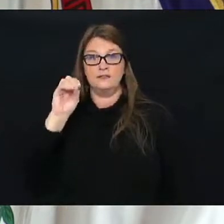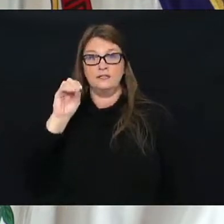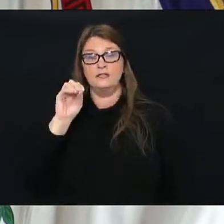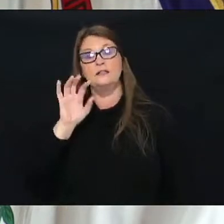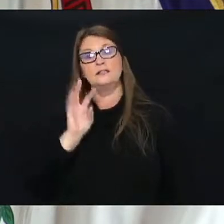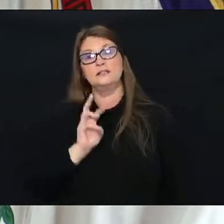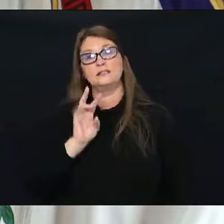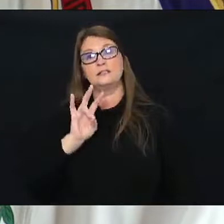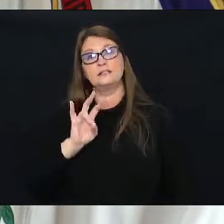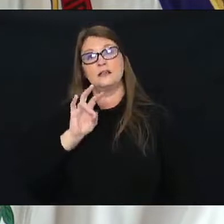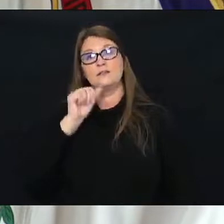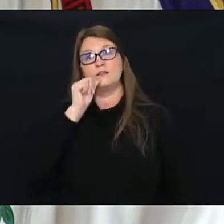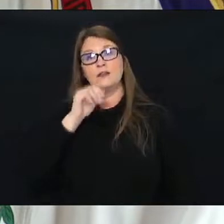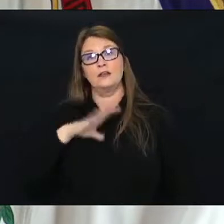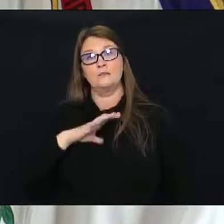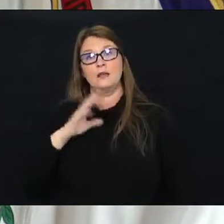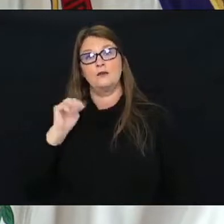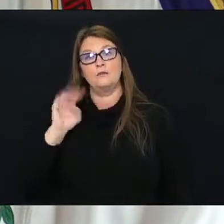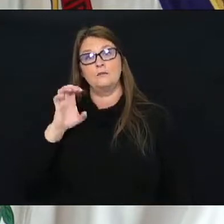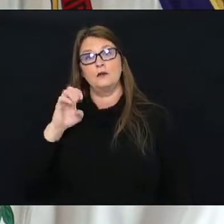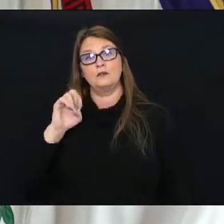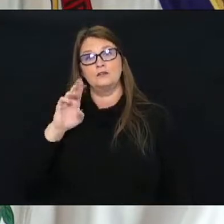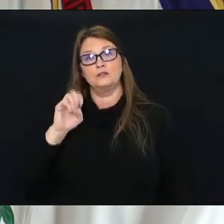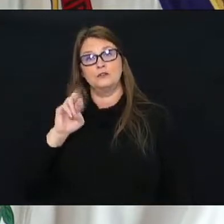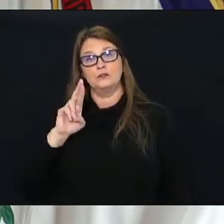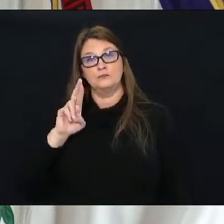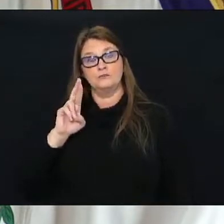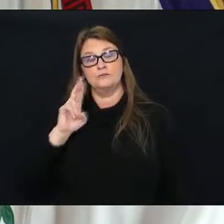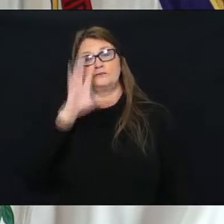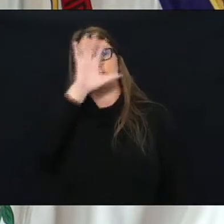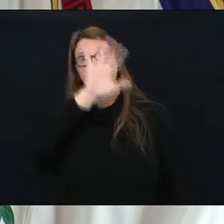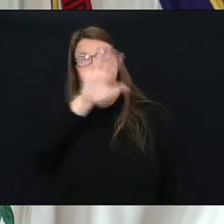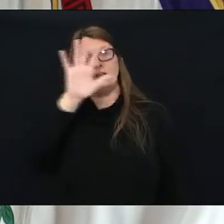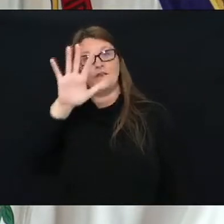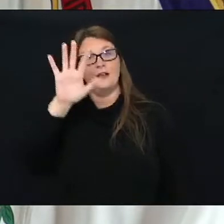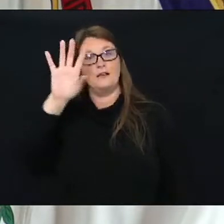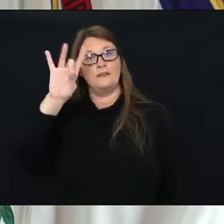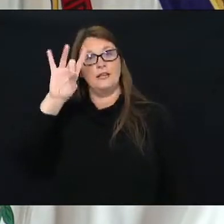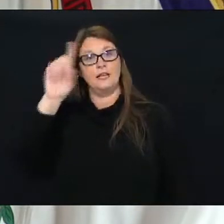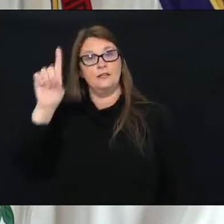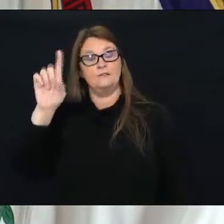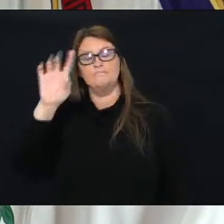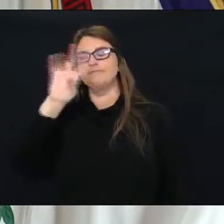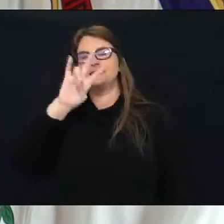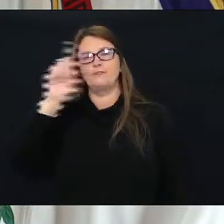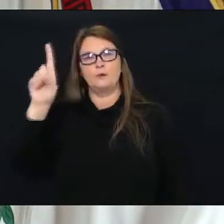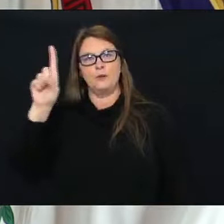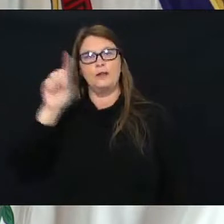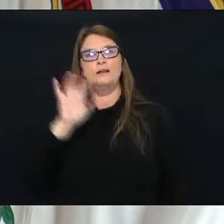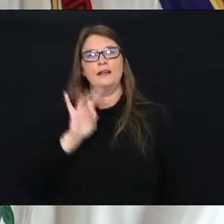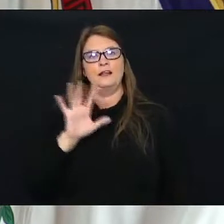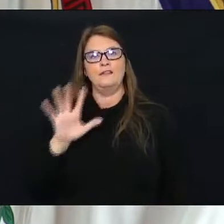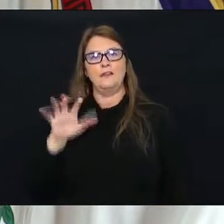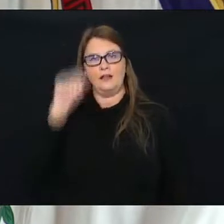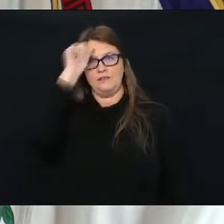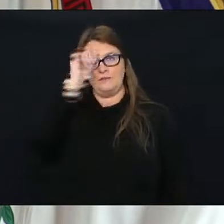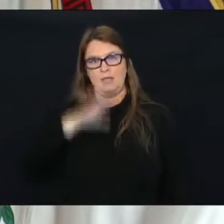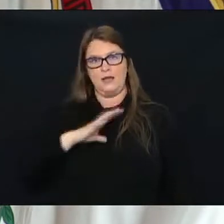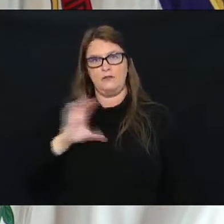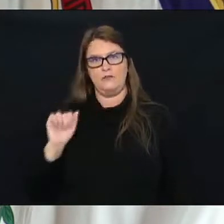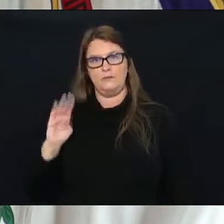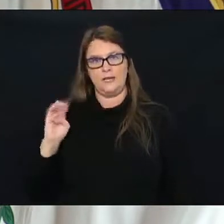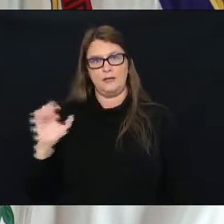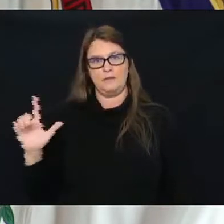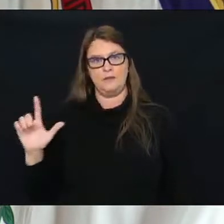is a 67-year-old female from Mercer County. The 5,571st death is an 85-year-old male from Cabell